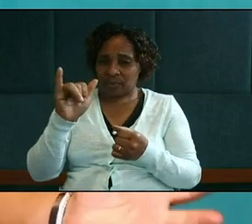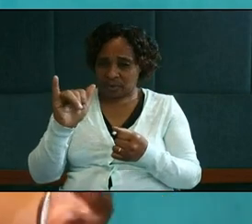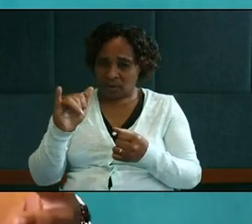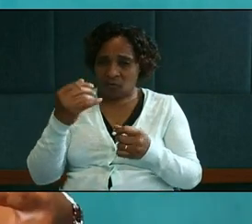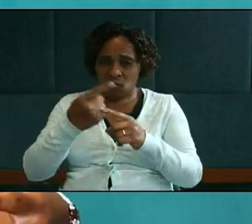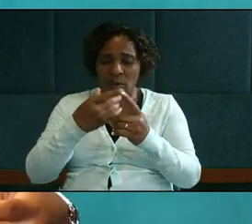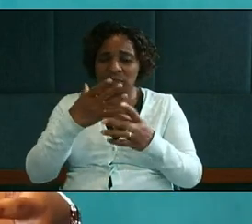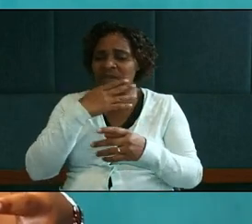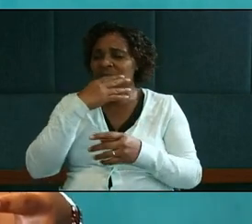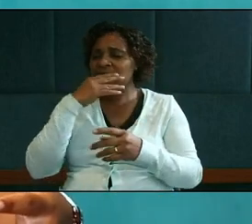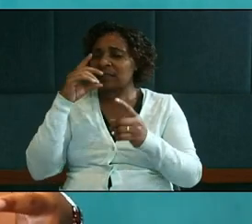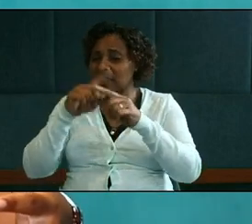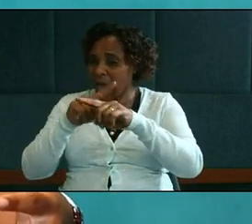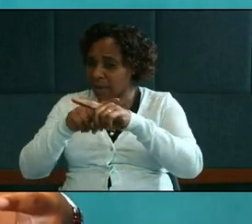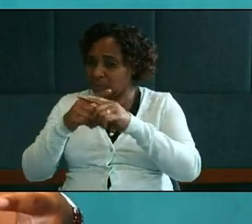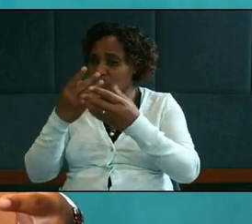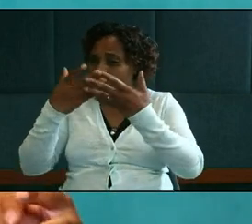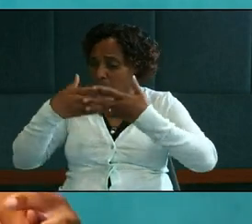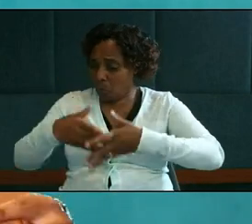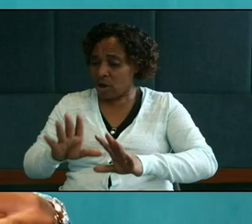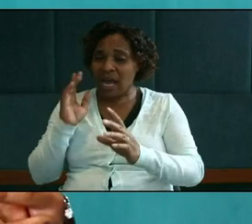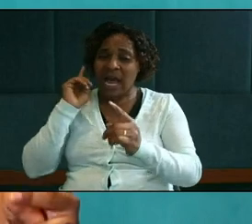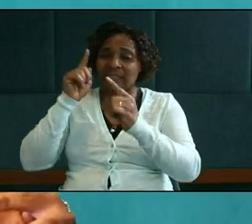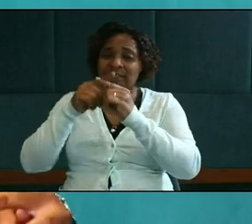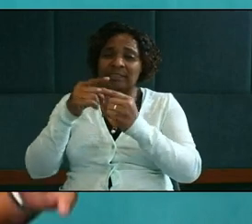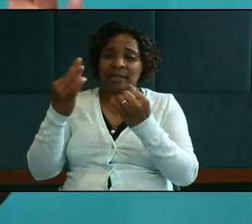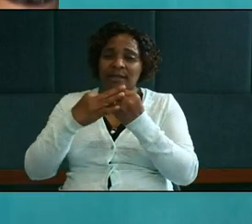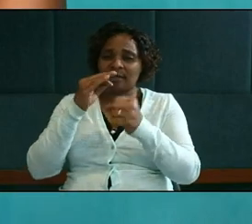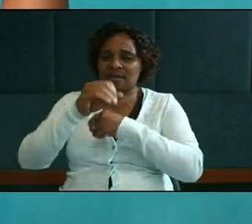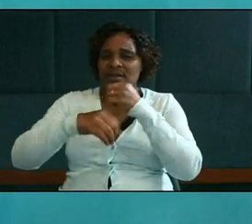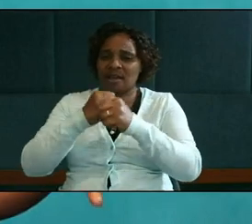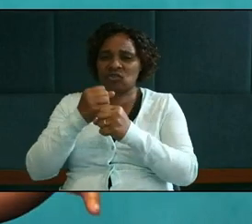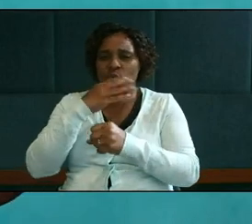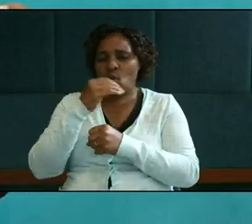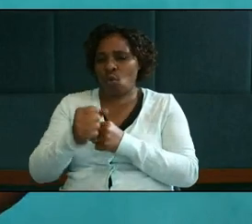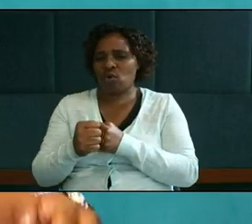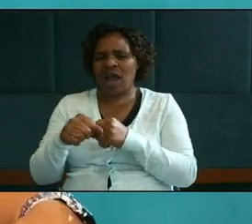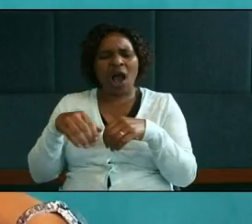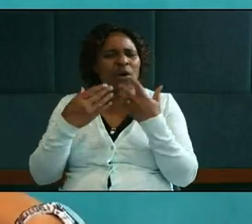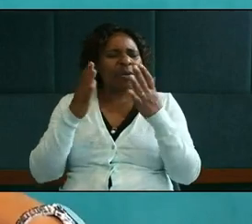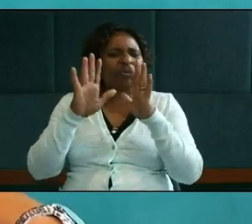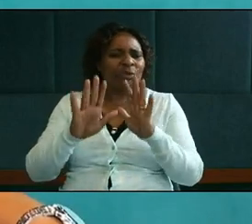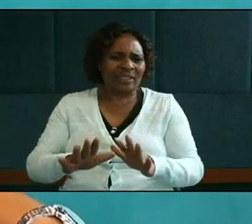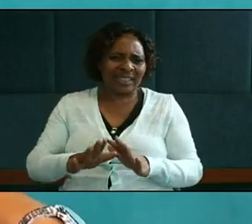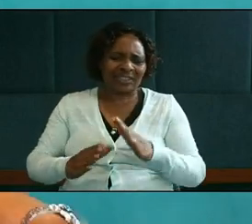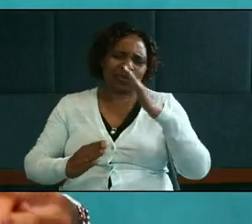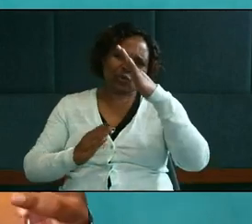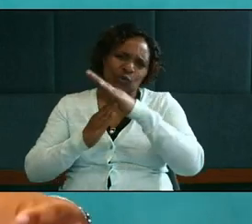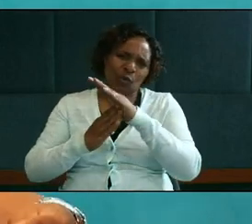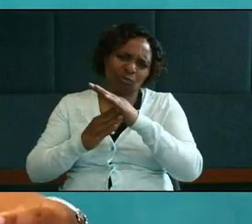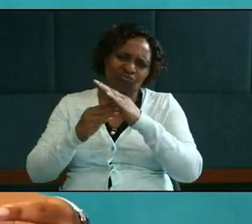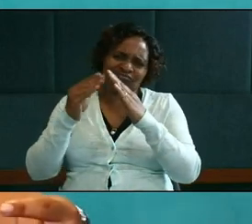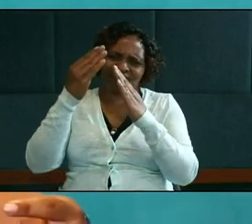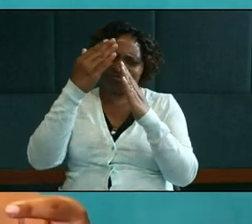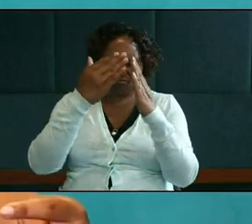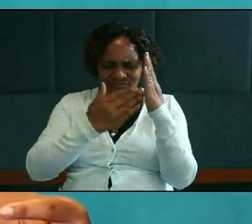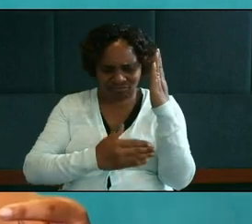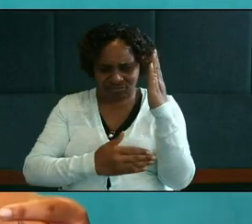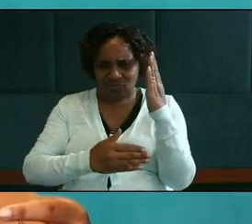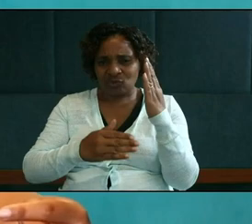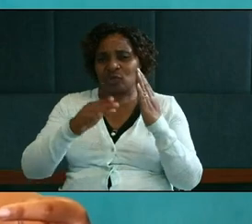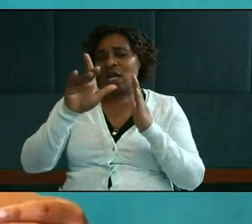you're born till you're 8 years old, how important, if you could rank them from top to least, are these four